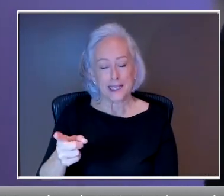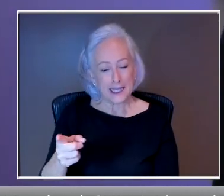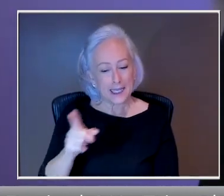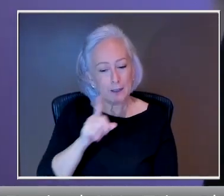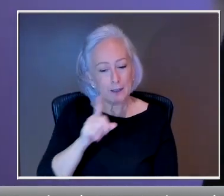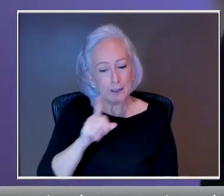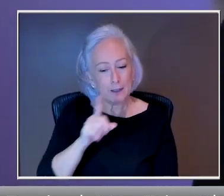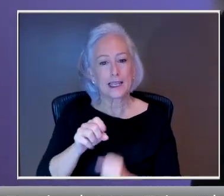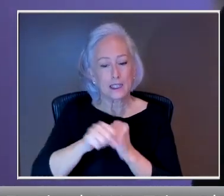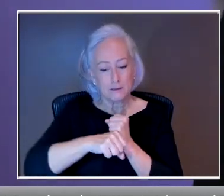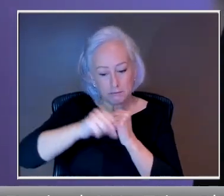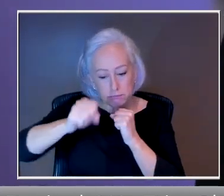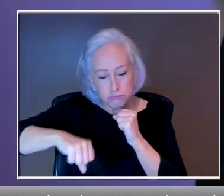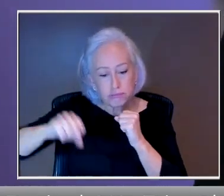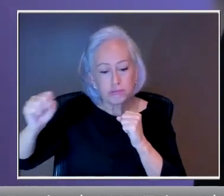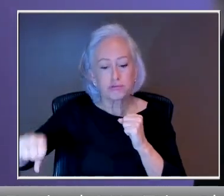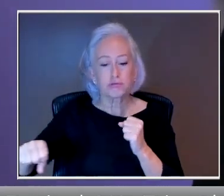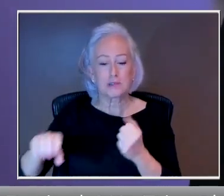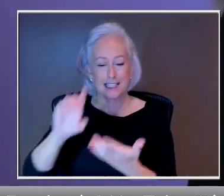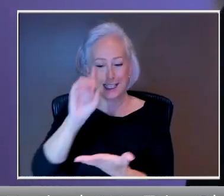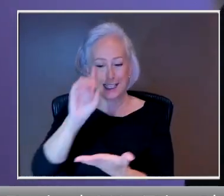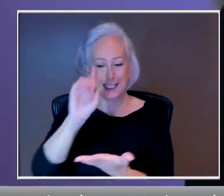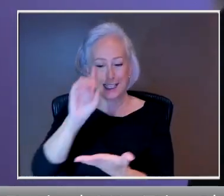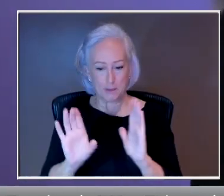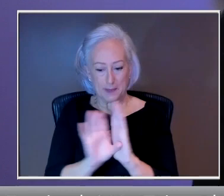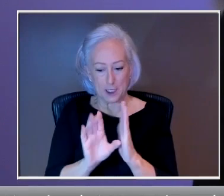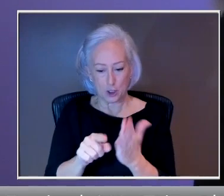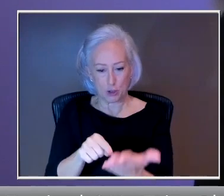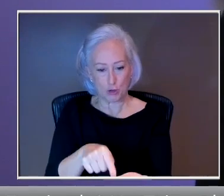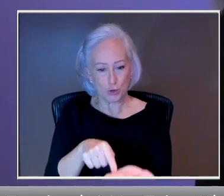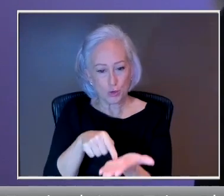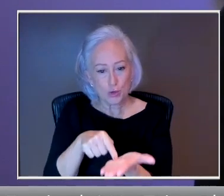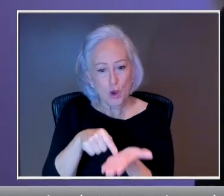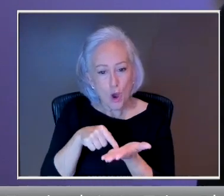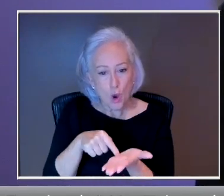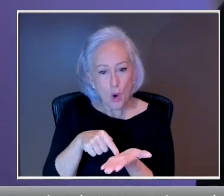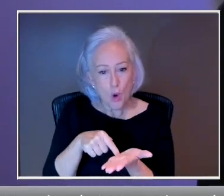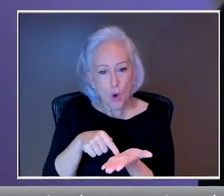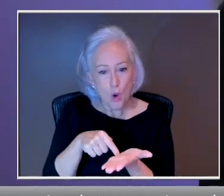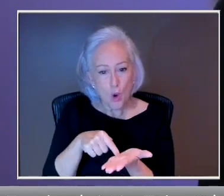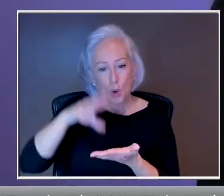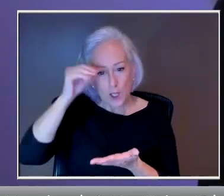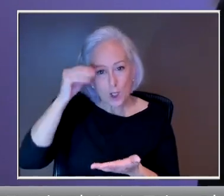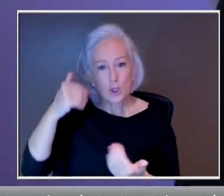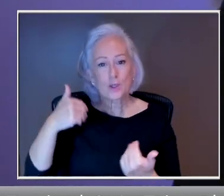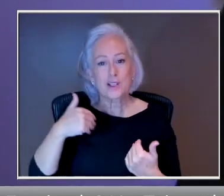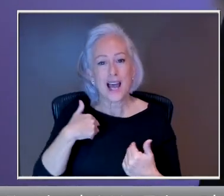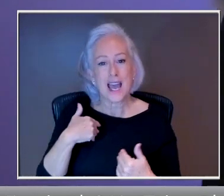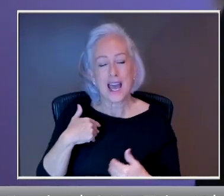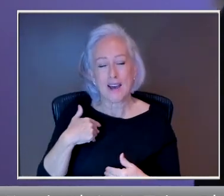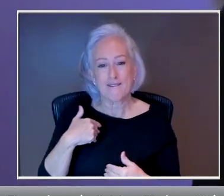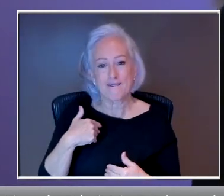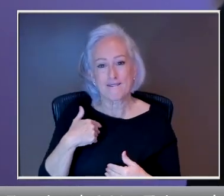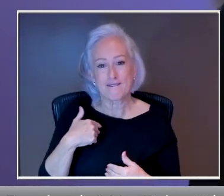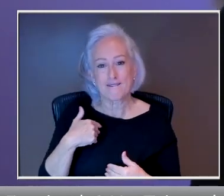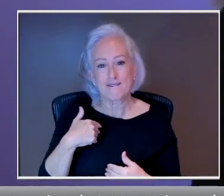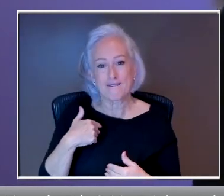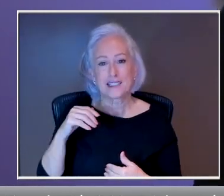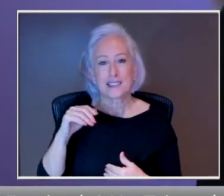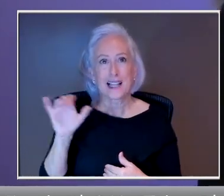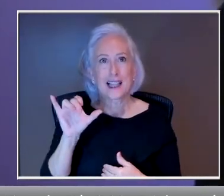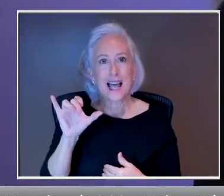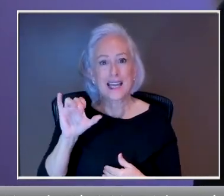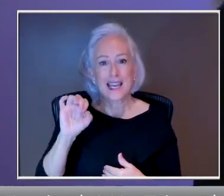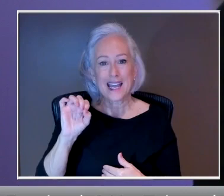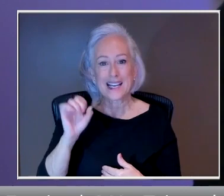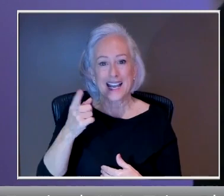me a diagram, and we found out that I had also a little bit an extra pacemaker in my heart that